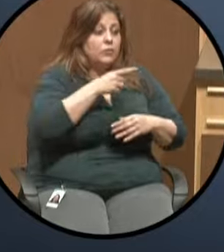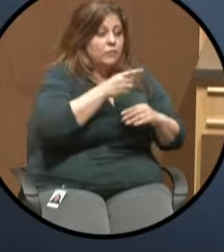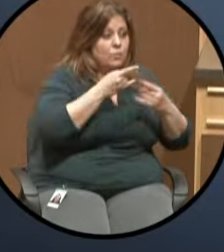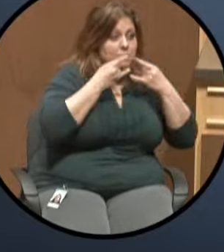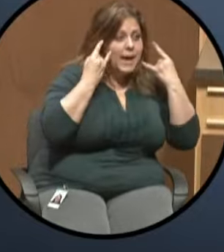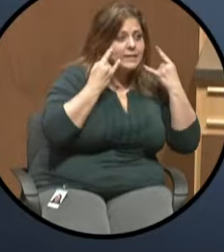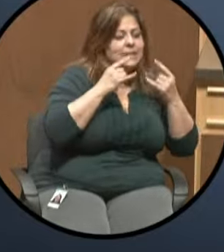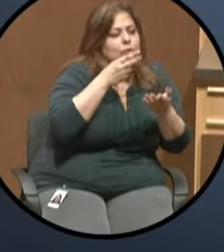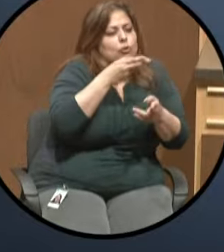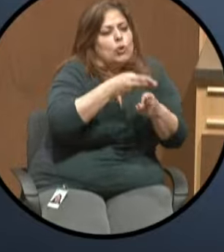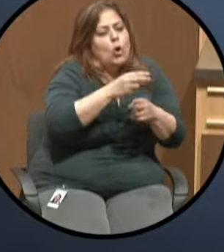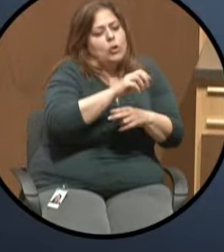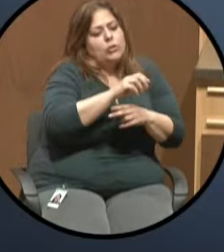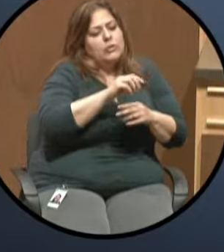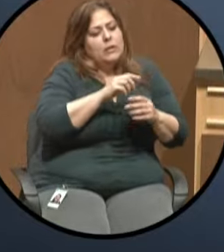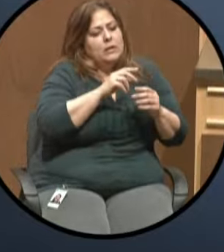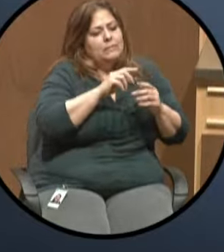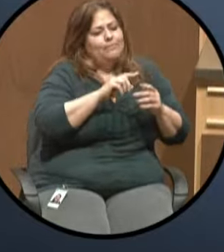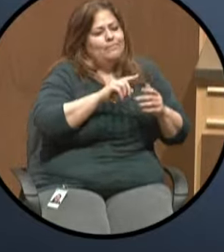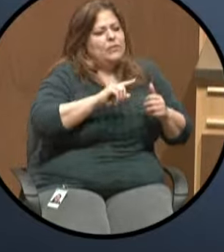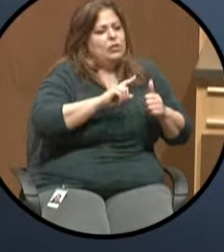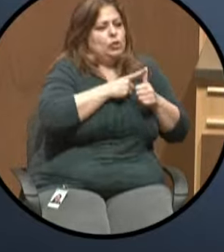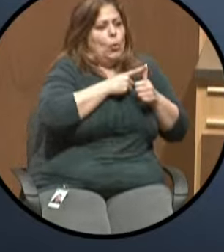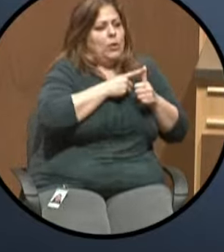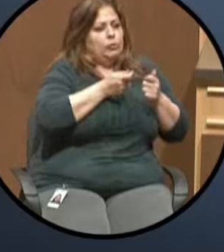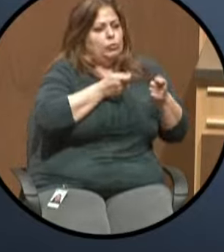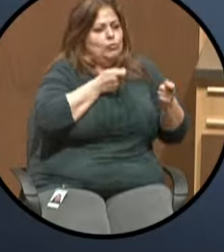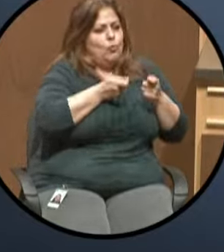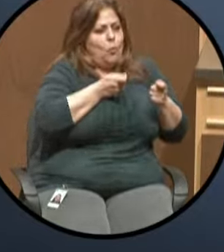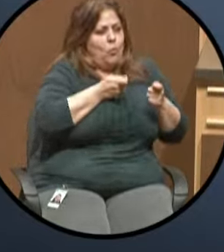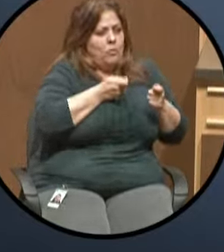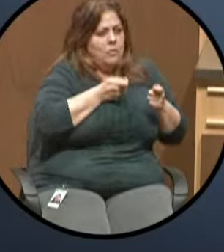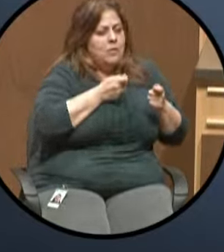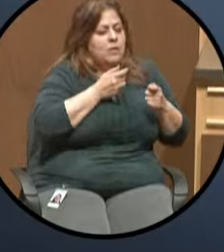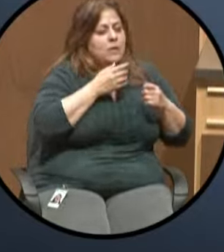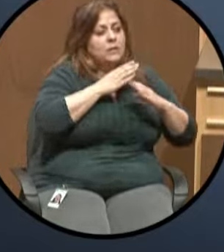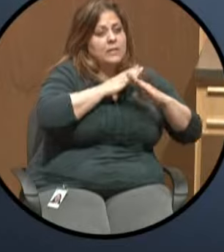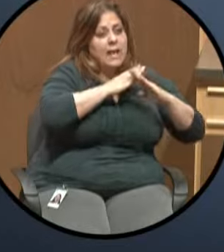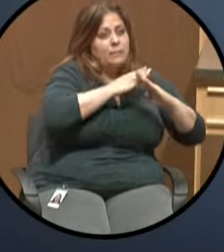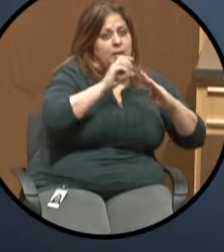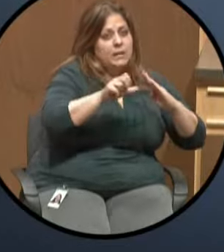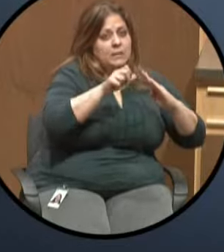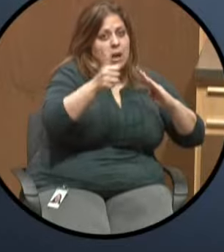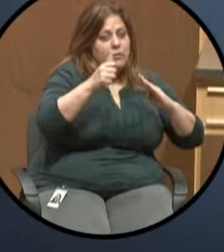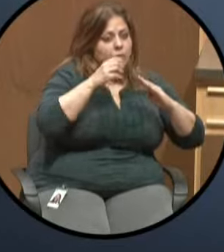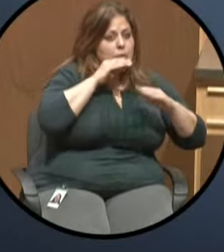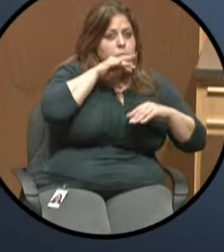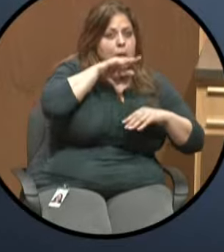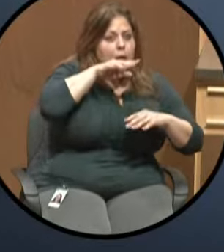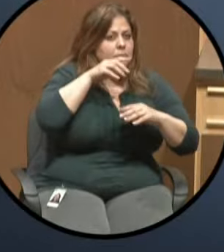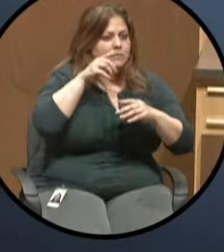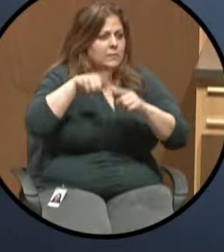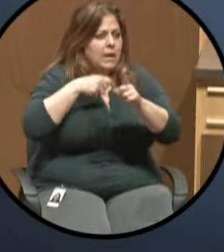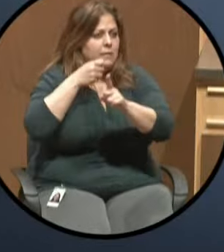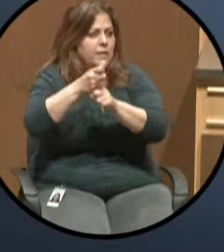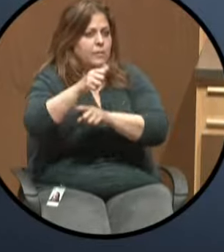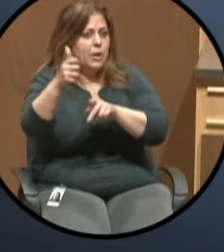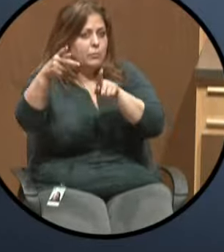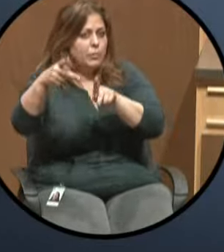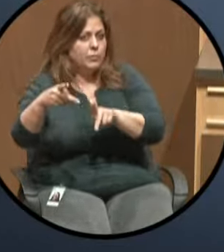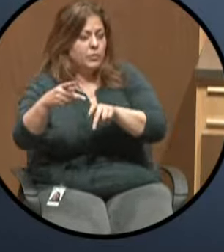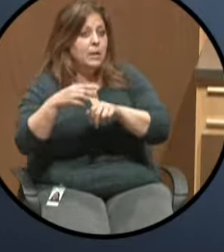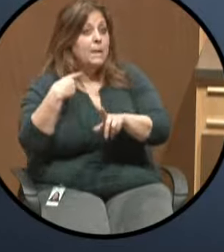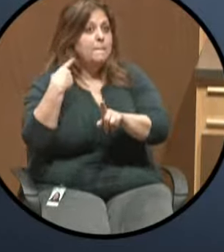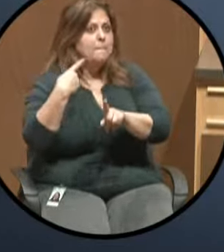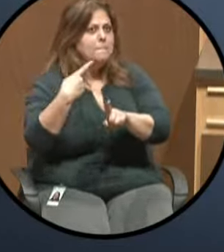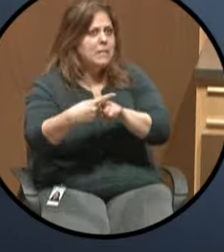risk that an infected person could spread it to other people. But also wearing a mask to protect yourself has benefits. And there have been studies that have